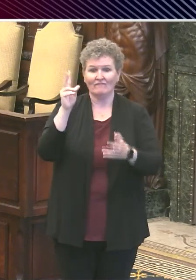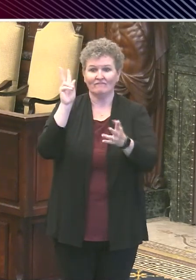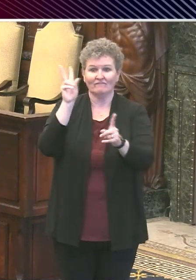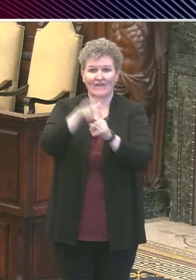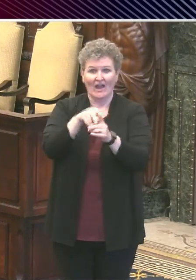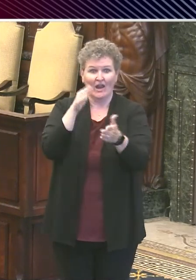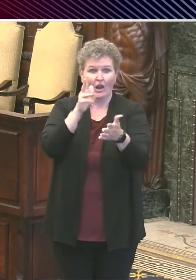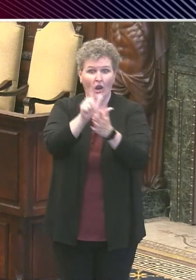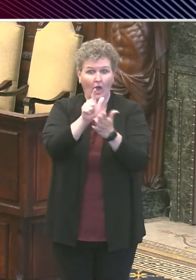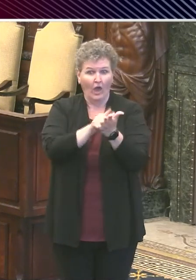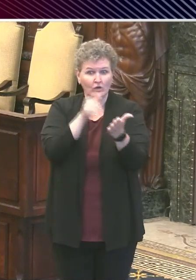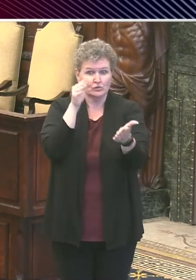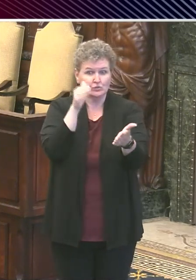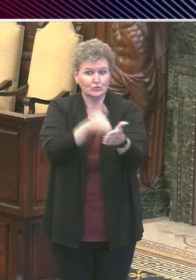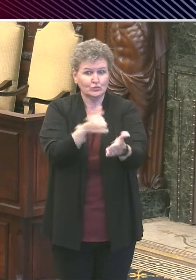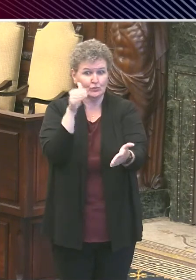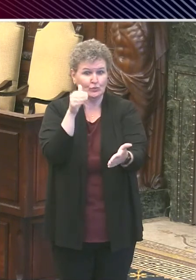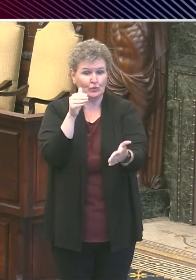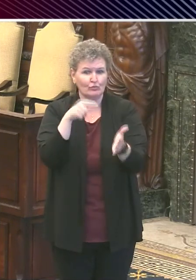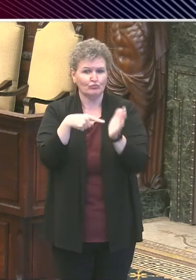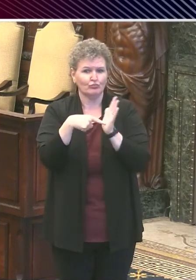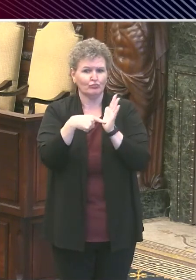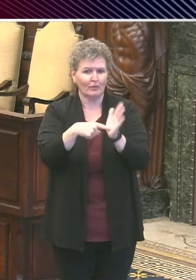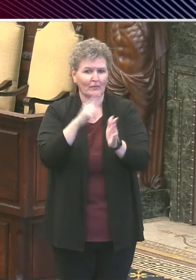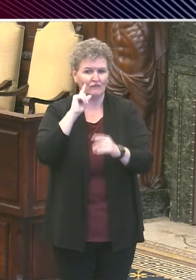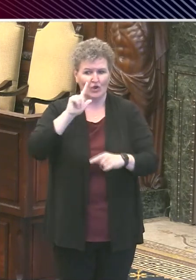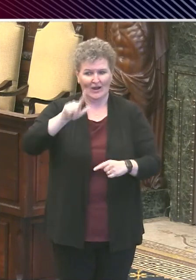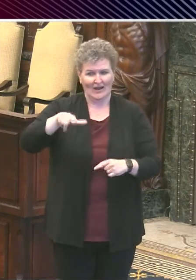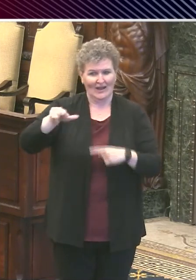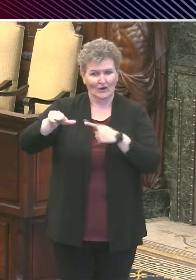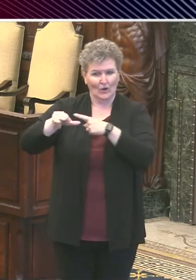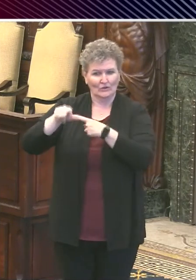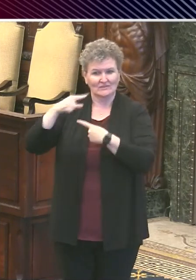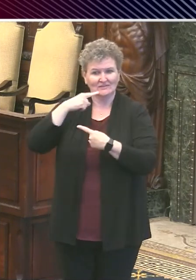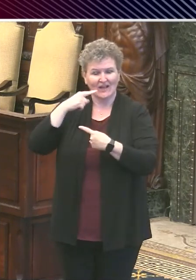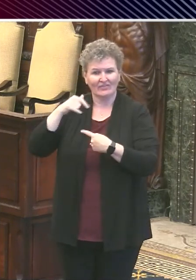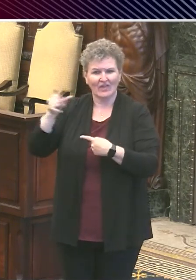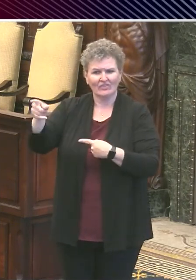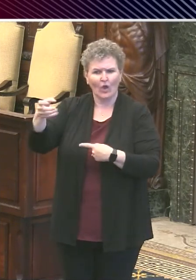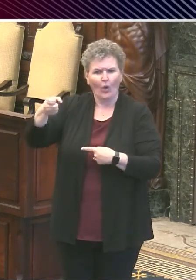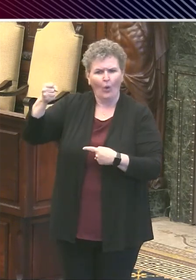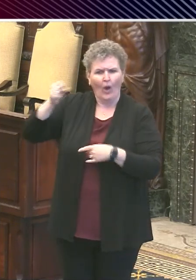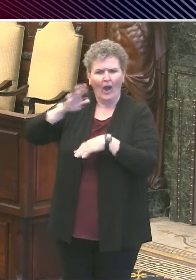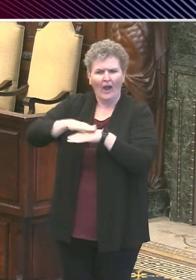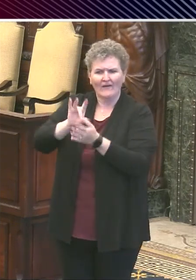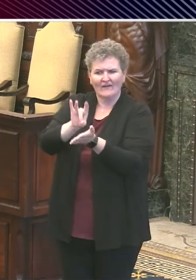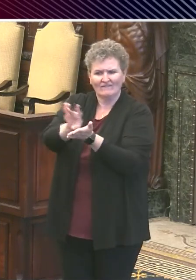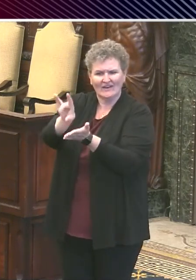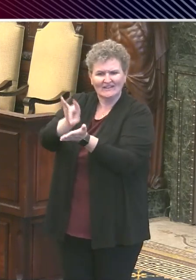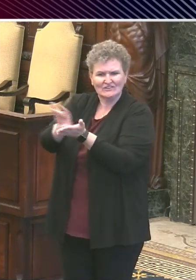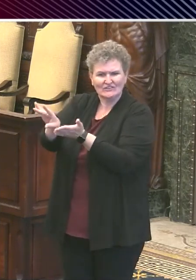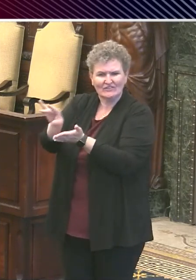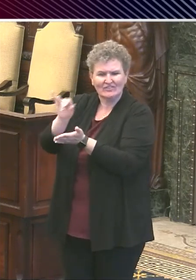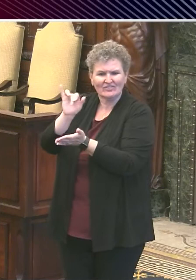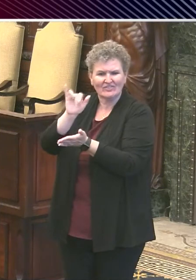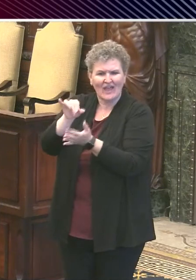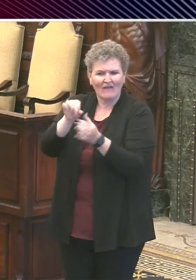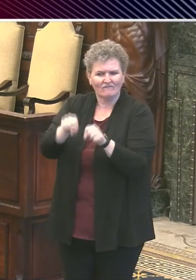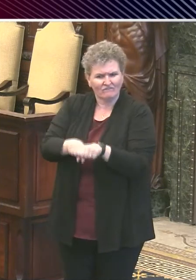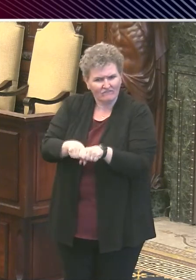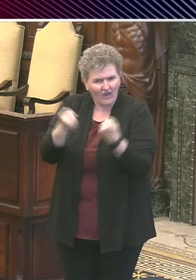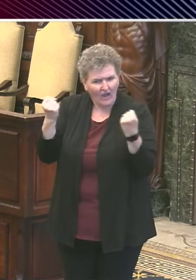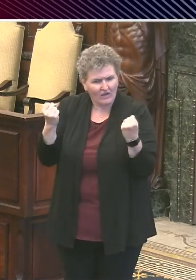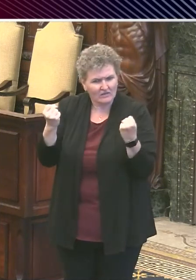representing landlords, saying that the moratorium on evictions is essentially a violation of contract, and they're saying